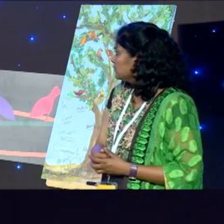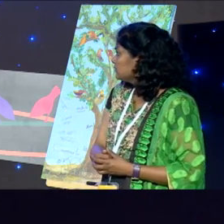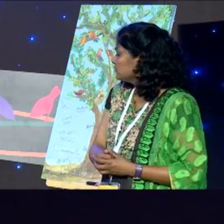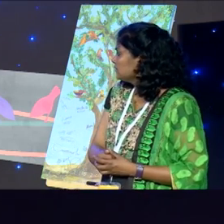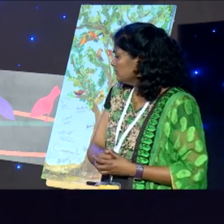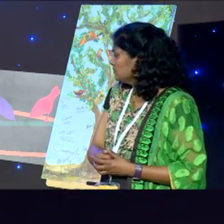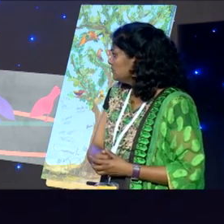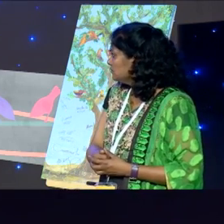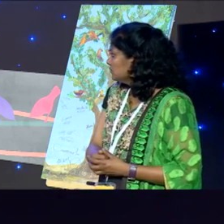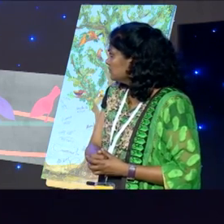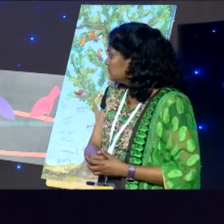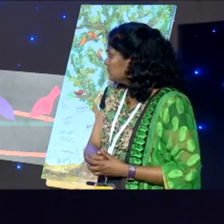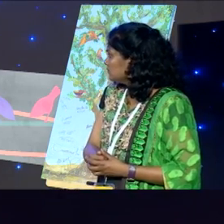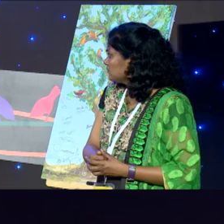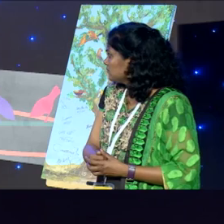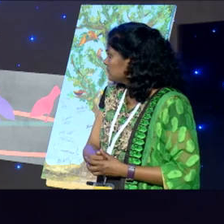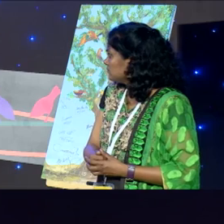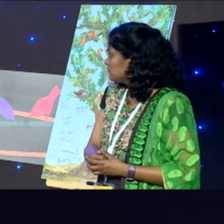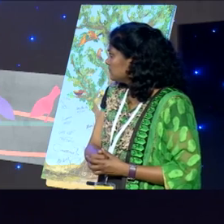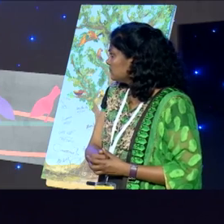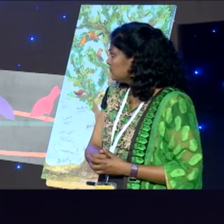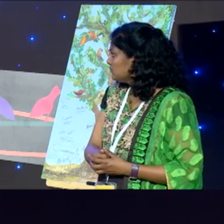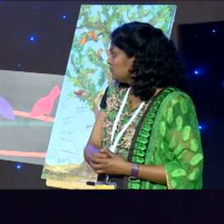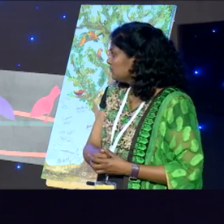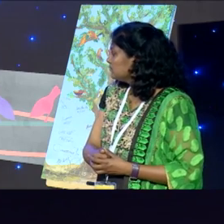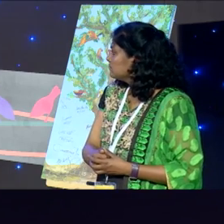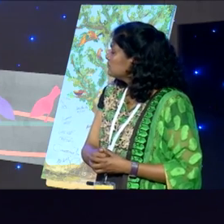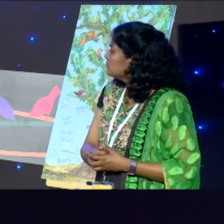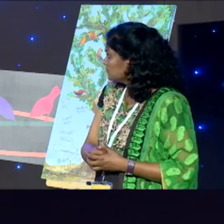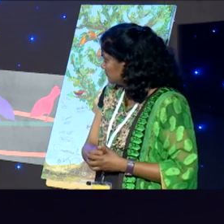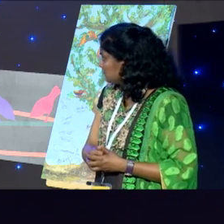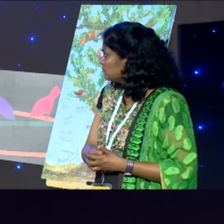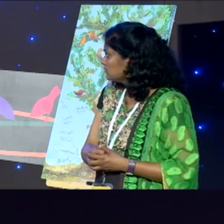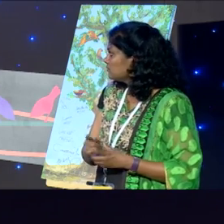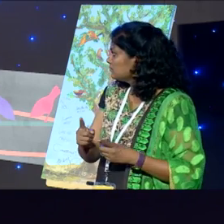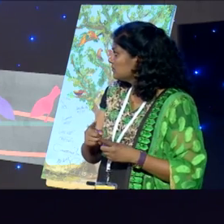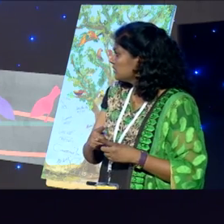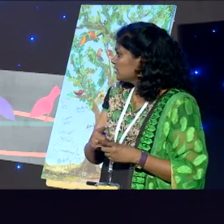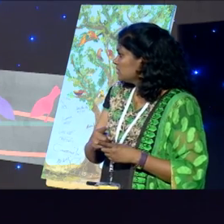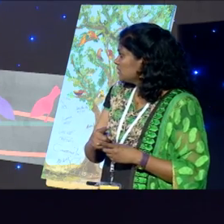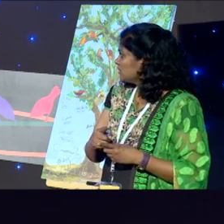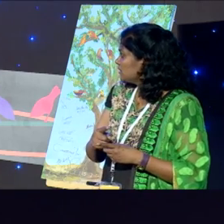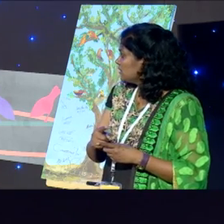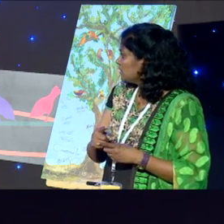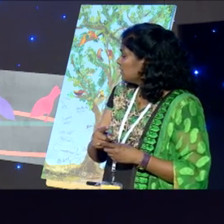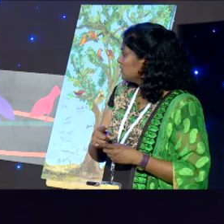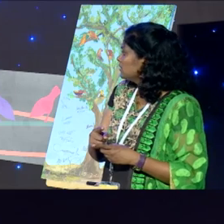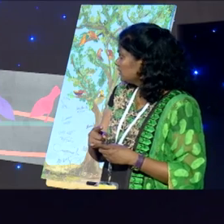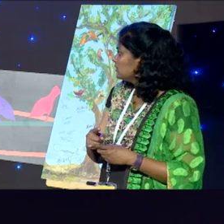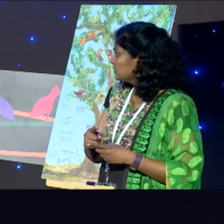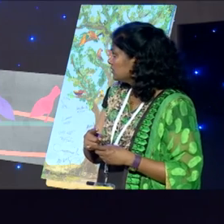him. And that's part of the reality of conservation. I mean, it's something that a